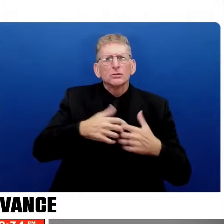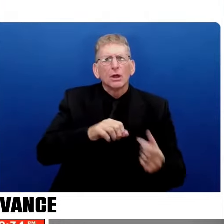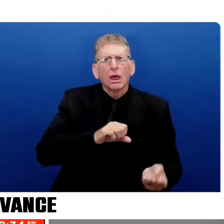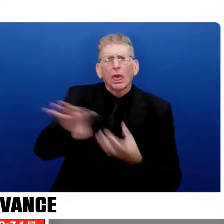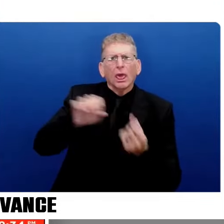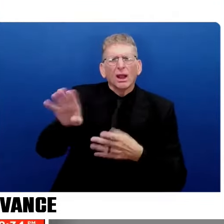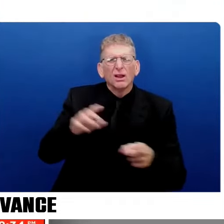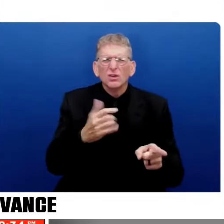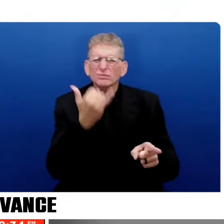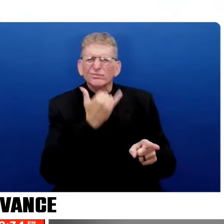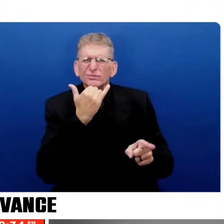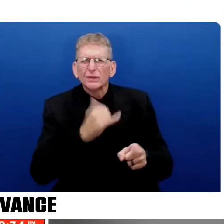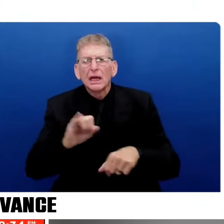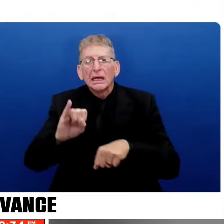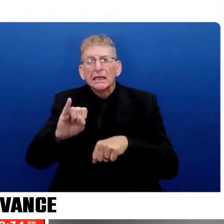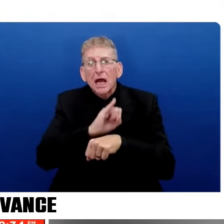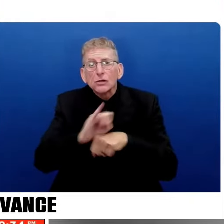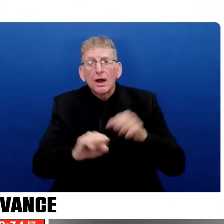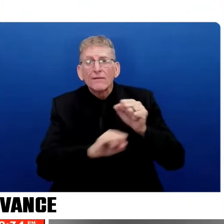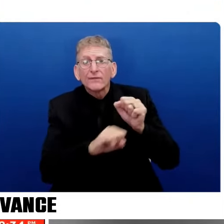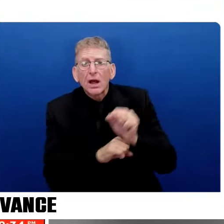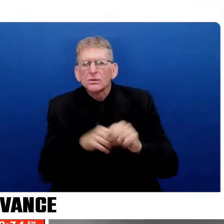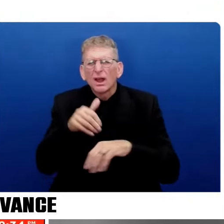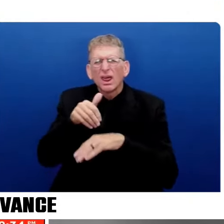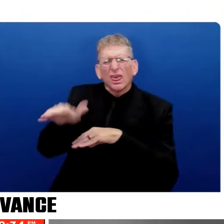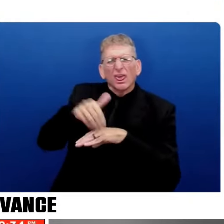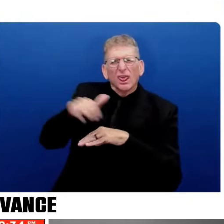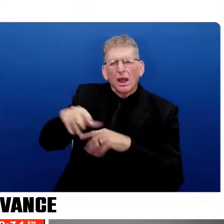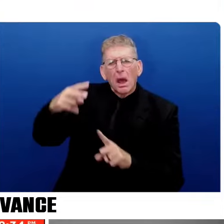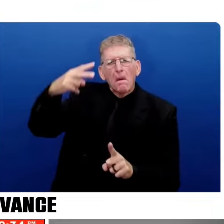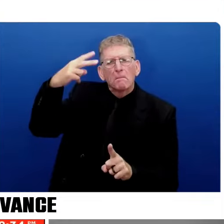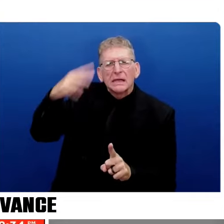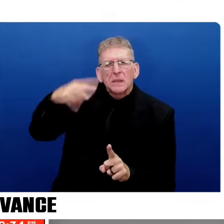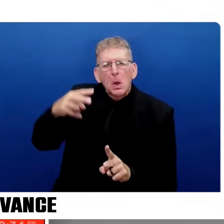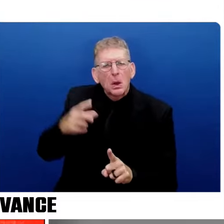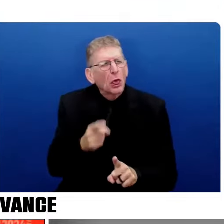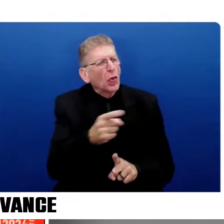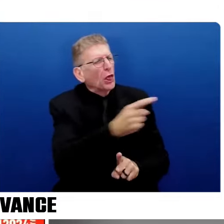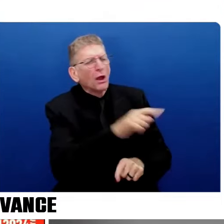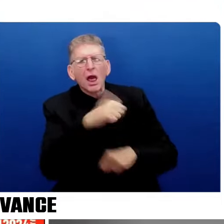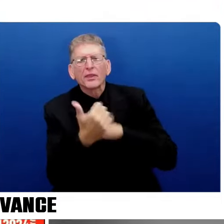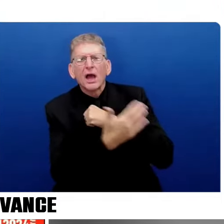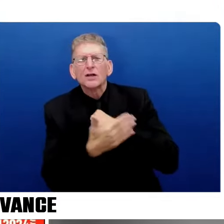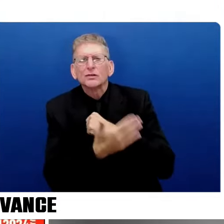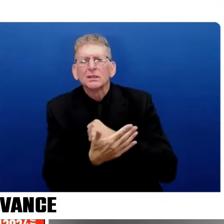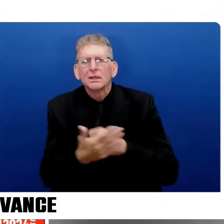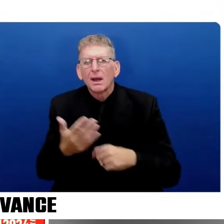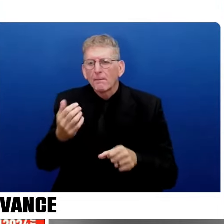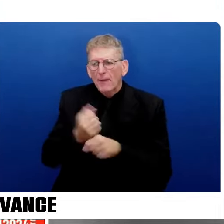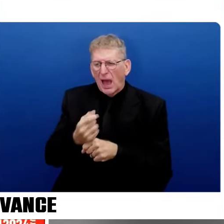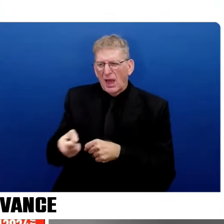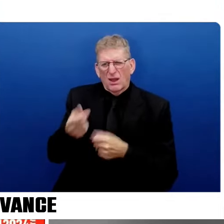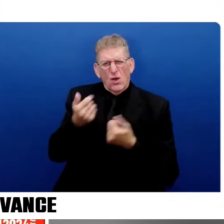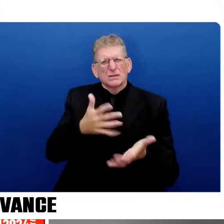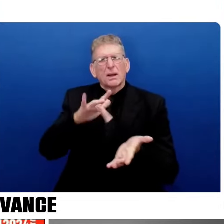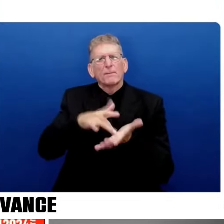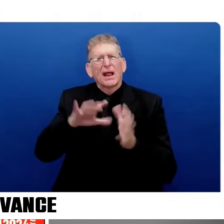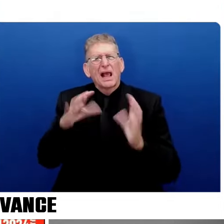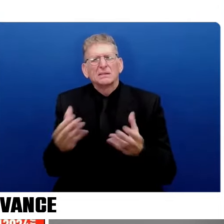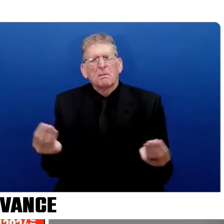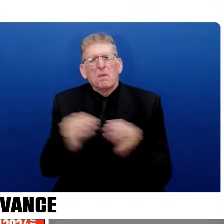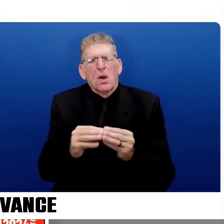and elsewhere, it would make the middle class stronger. They were wrong about that. They were wrong about the idea that if we made America less